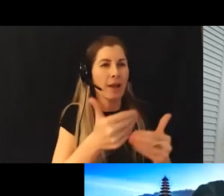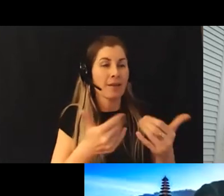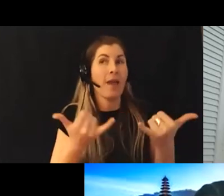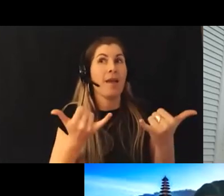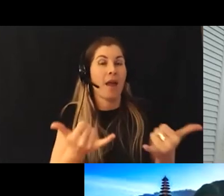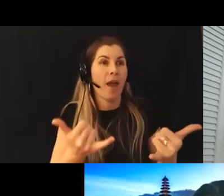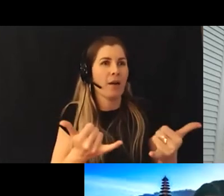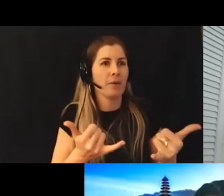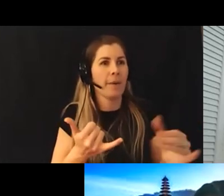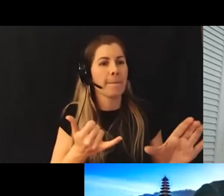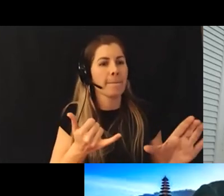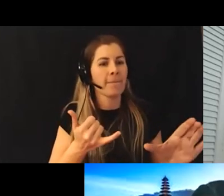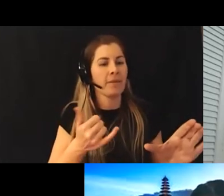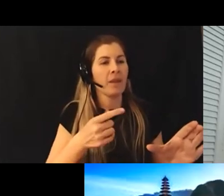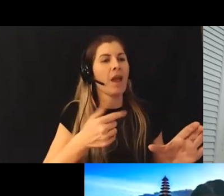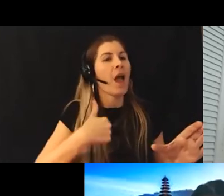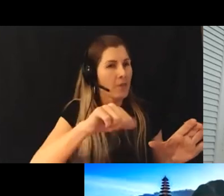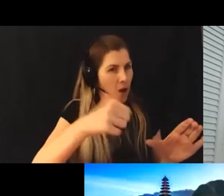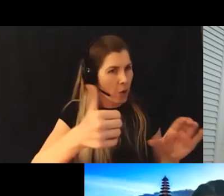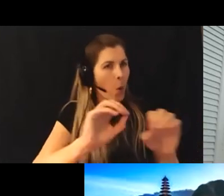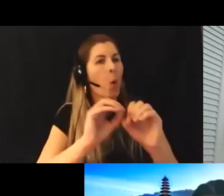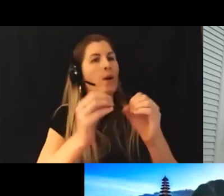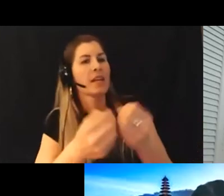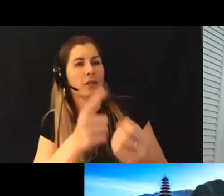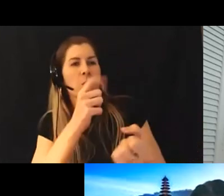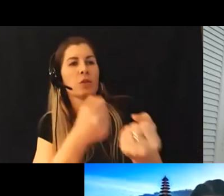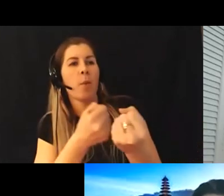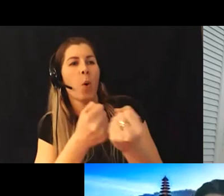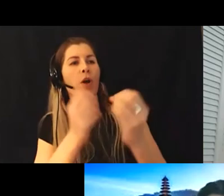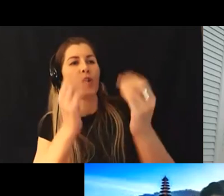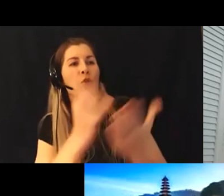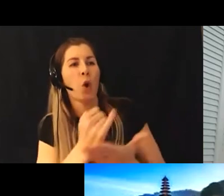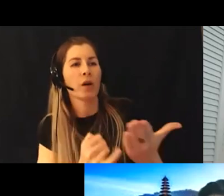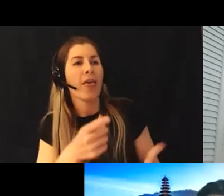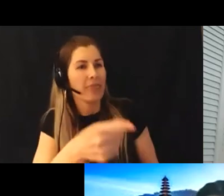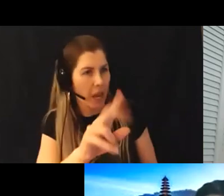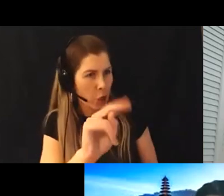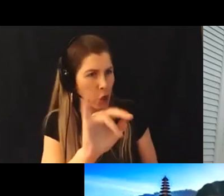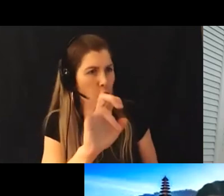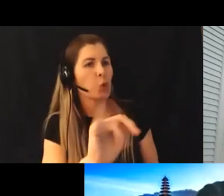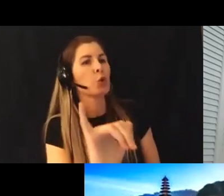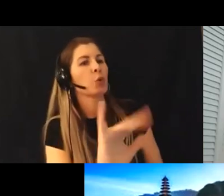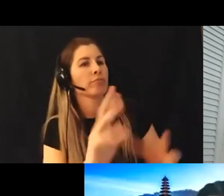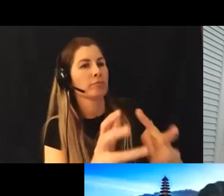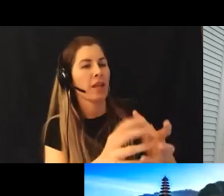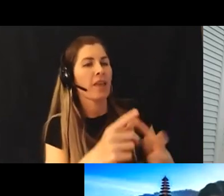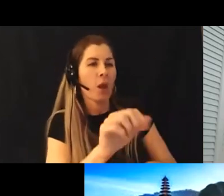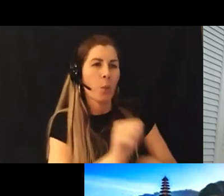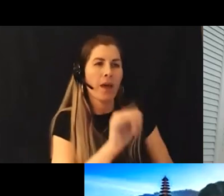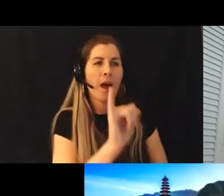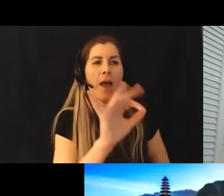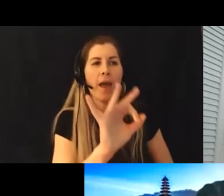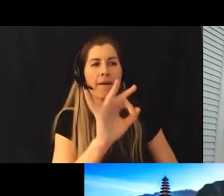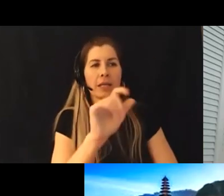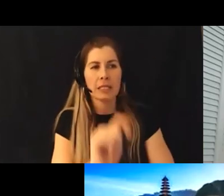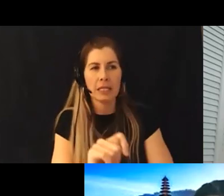of other organizations that serve a lot of teaching artists that are now unionizing as well. And they unionize with the IFT, the Illinois Federation